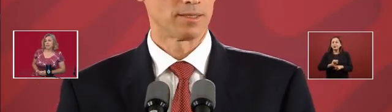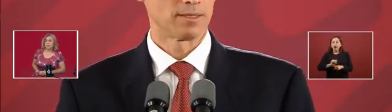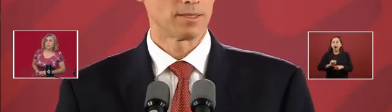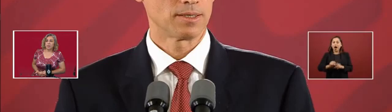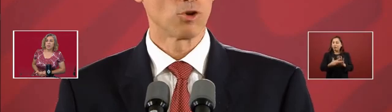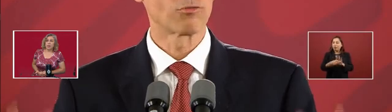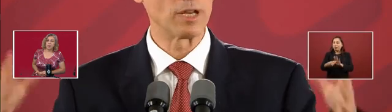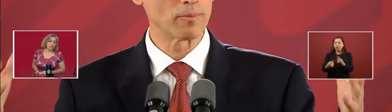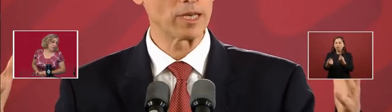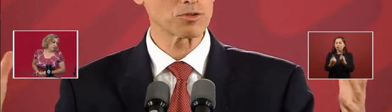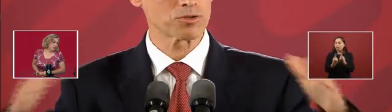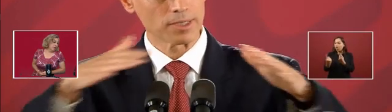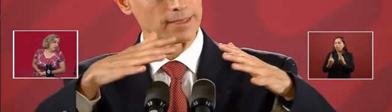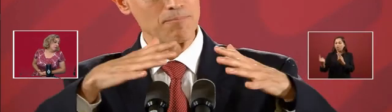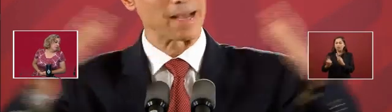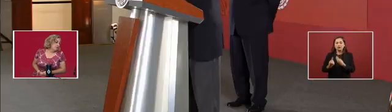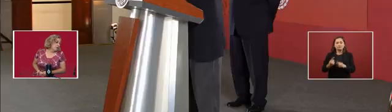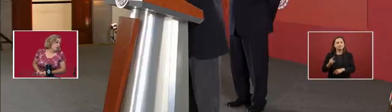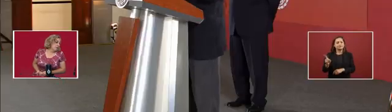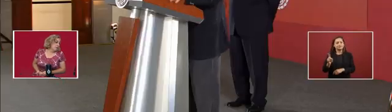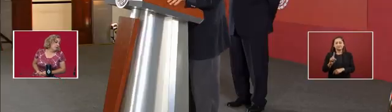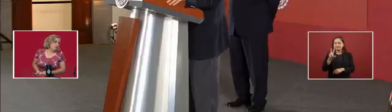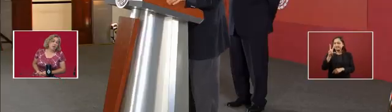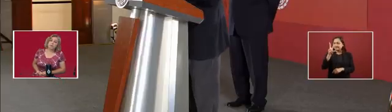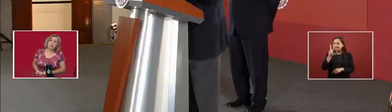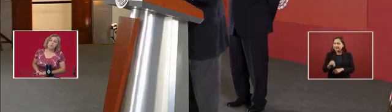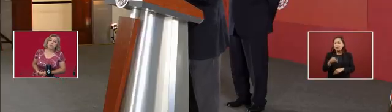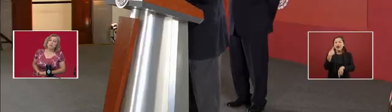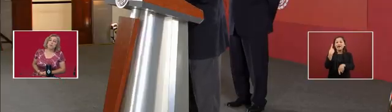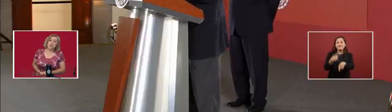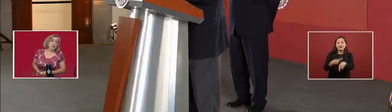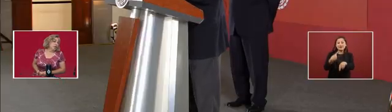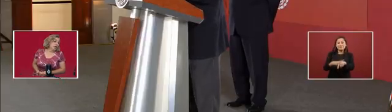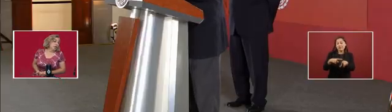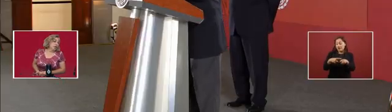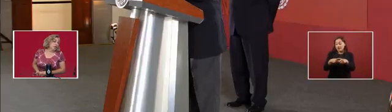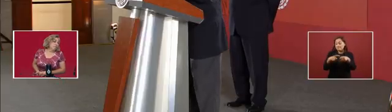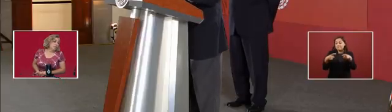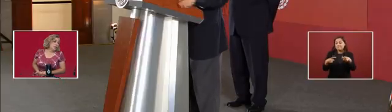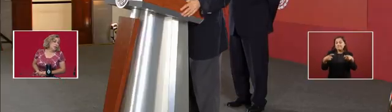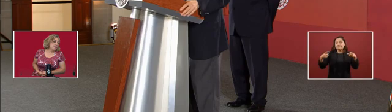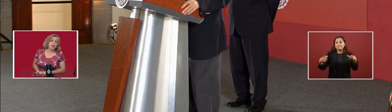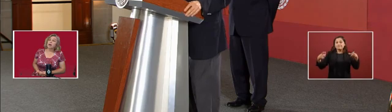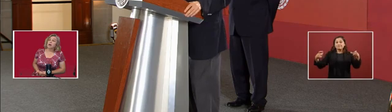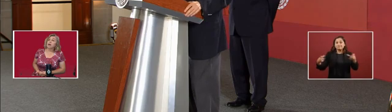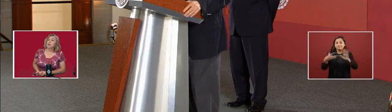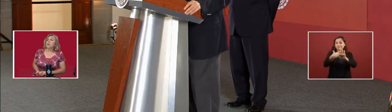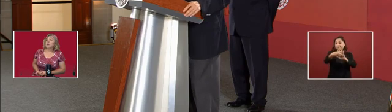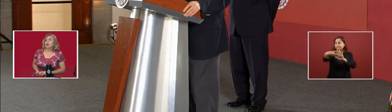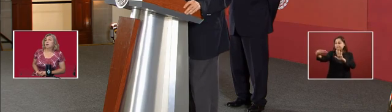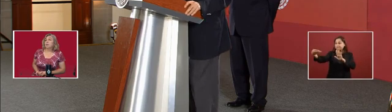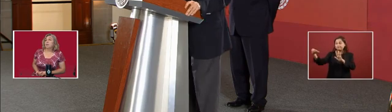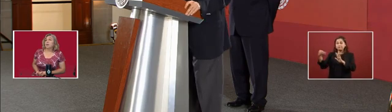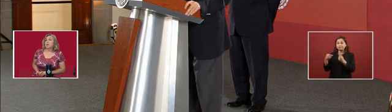is not to count objects. The case or vigilance is to count cases.